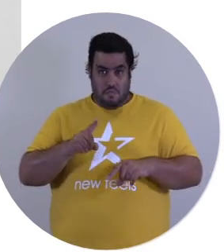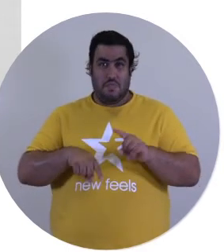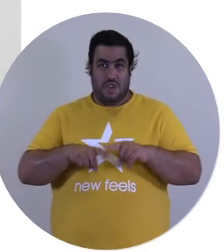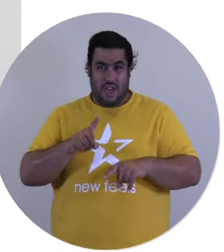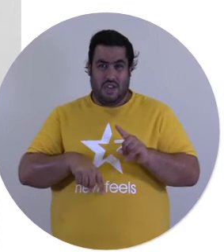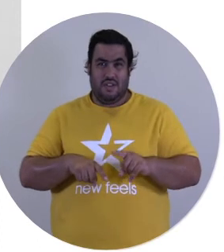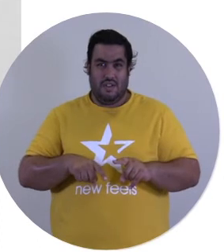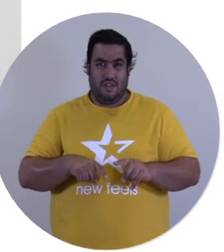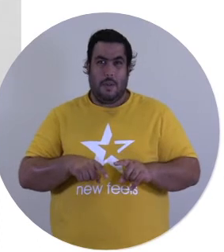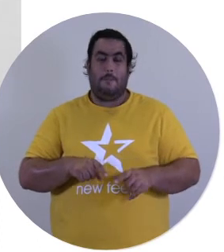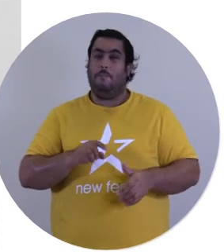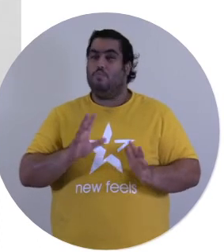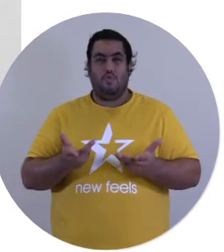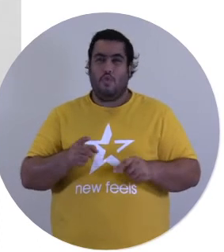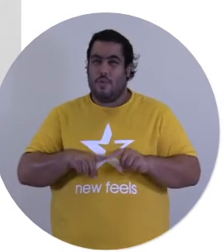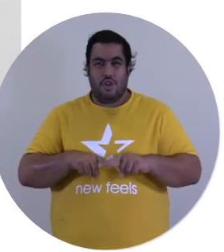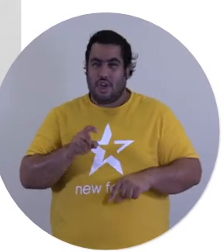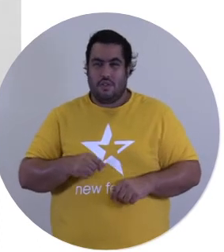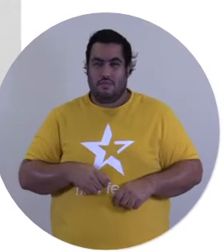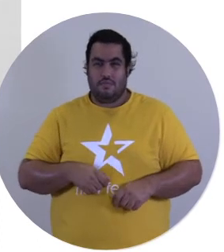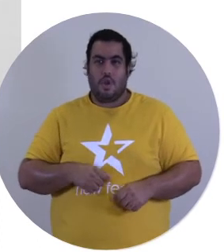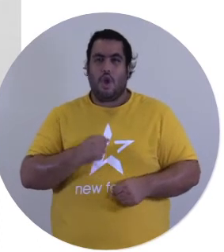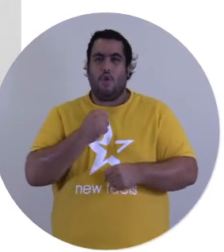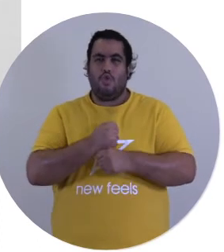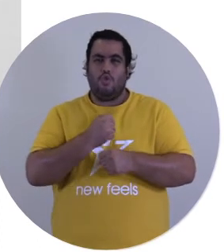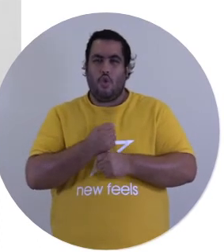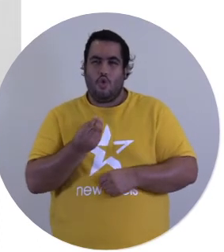a factory with pollution surrounding it,